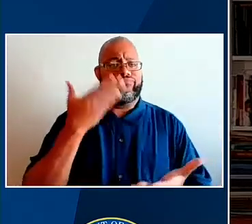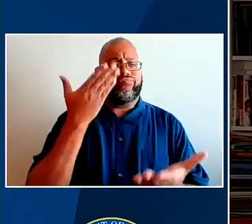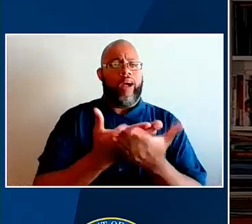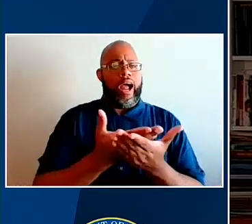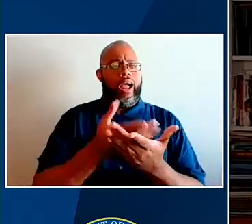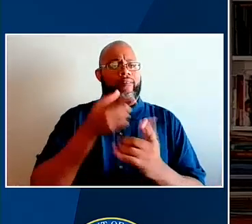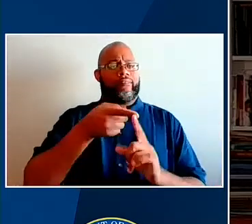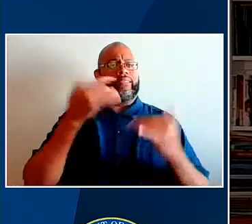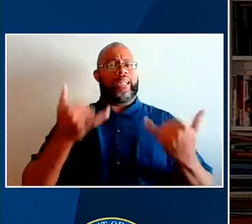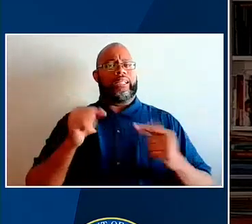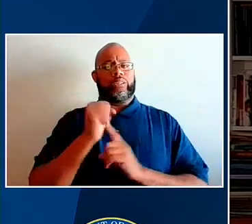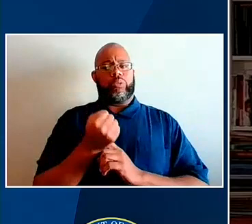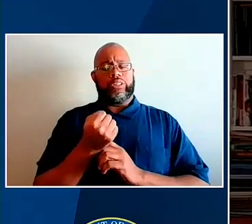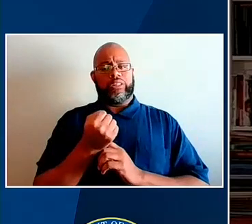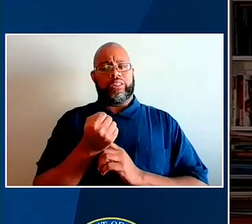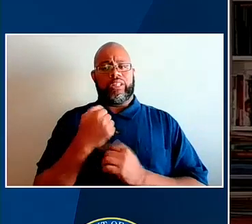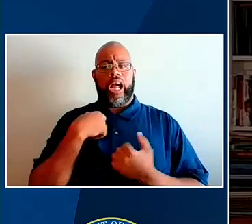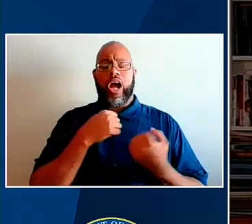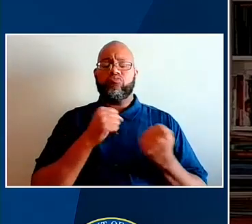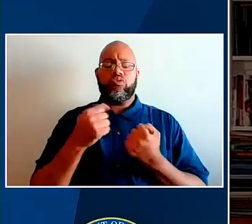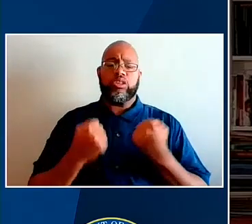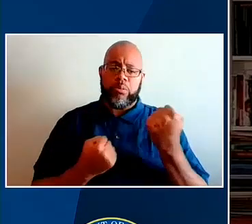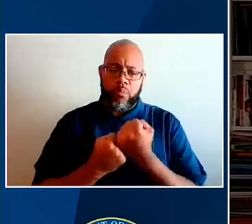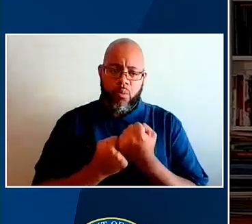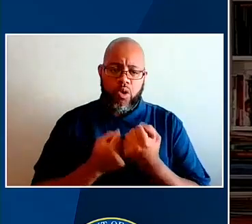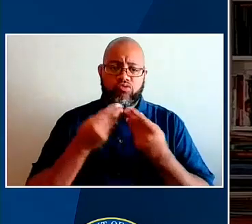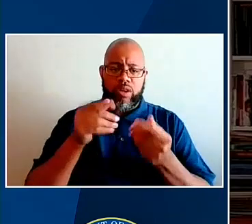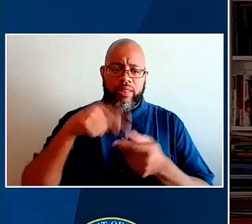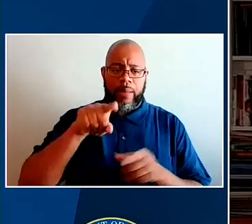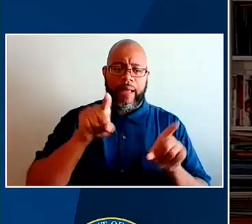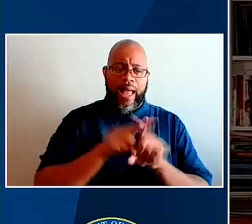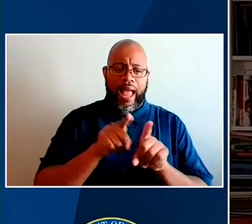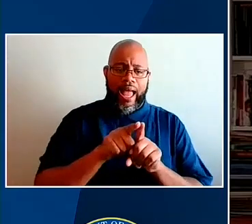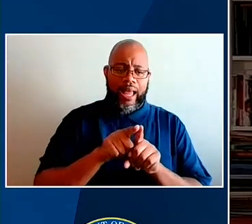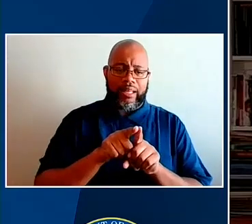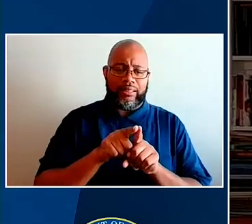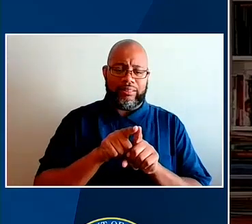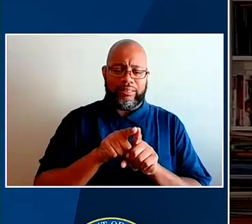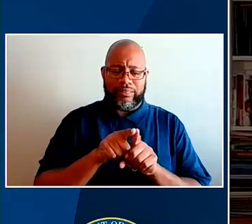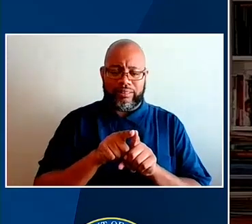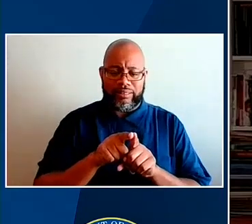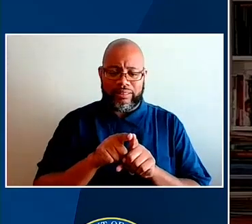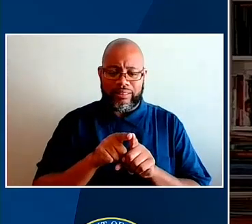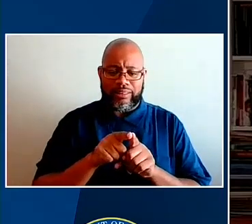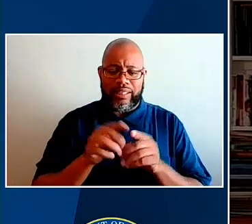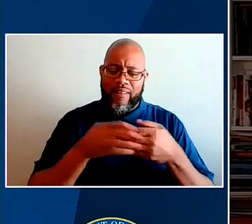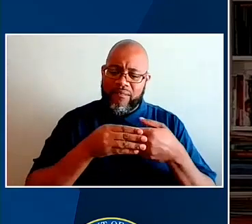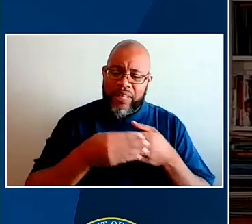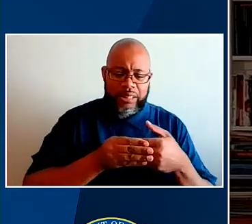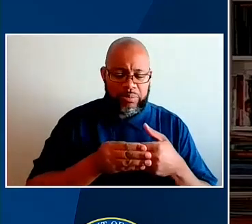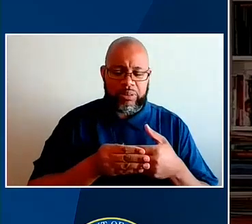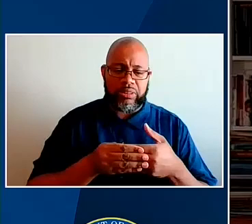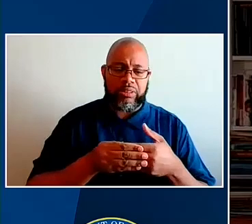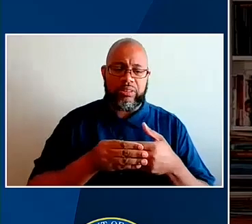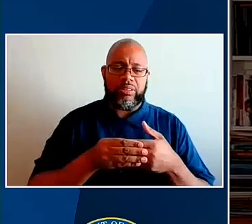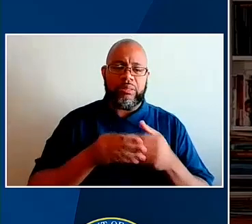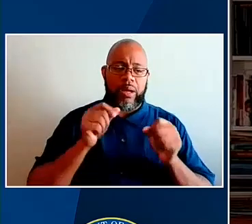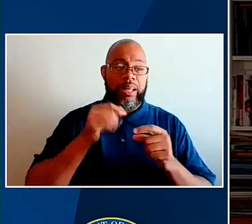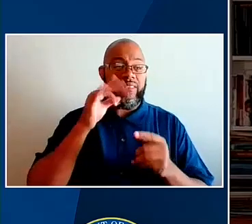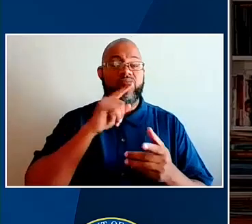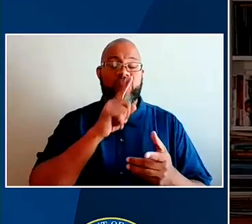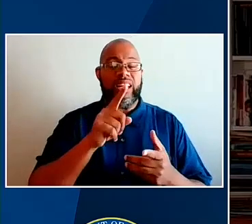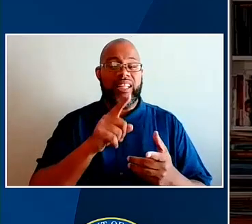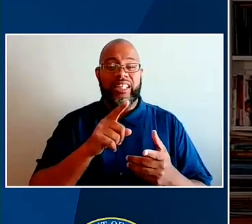lap. I would strongly support treating them as leniently as possible, because it's kind of self-defeating if you offer